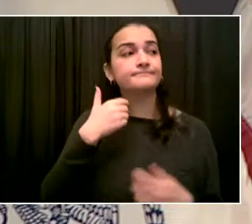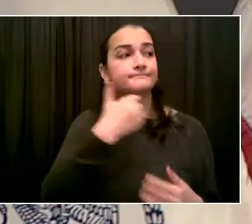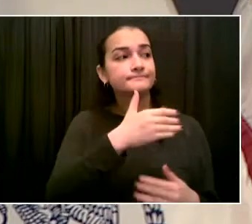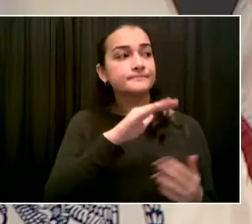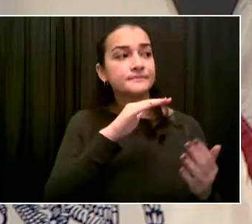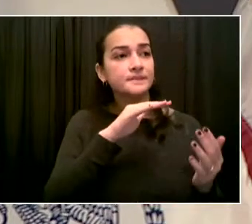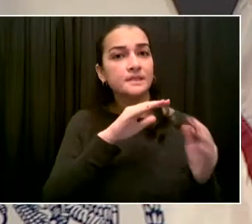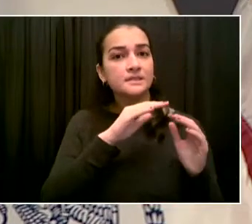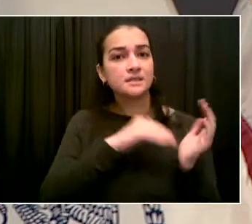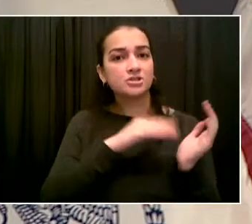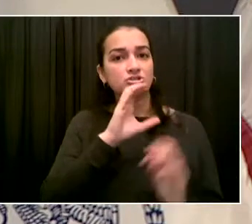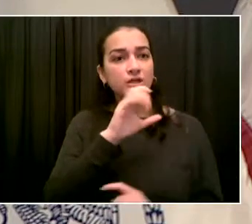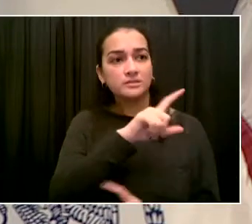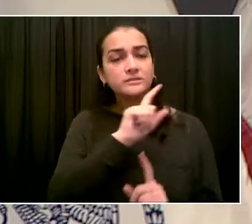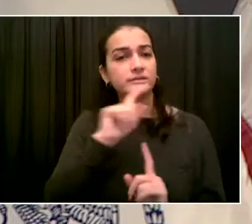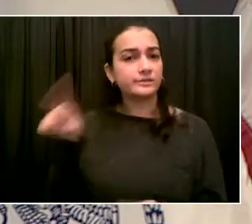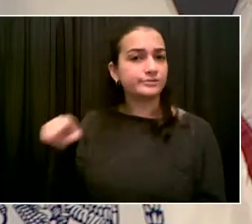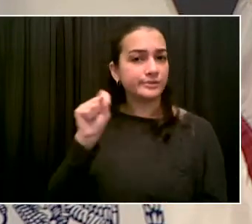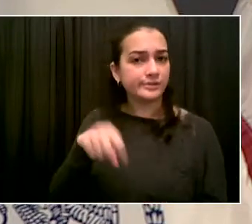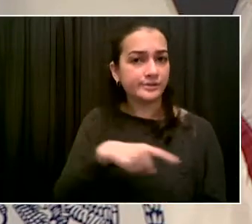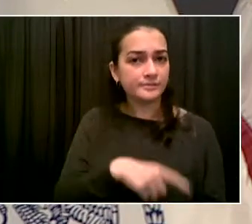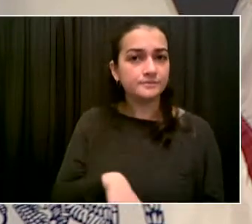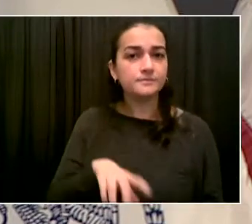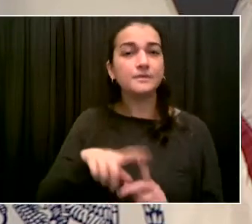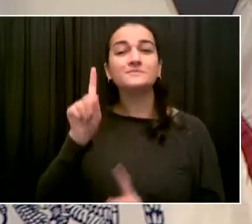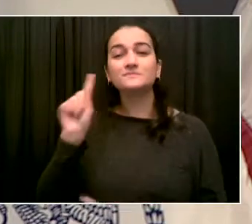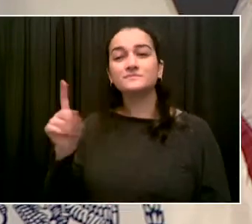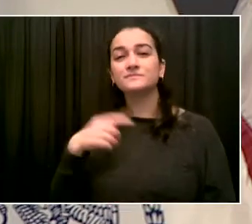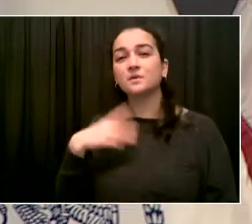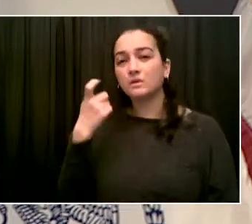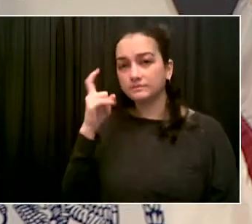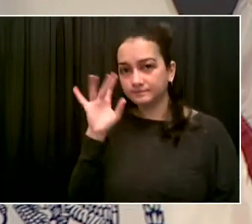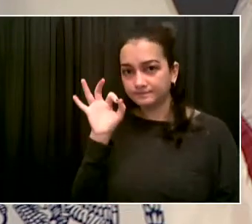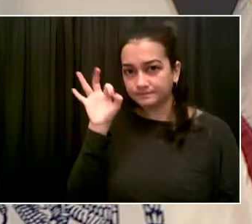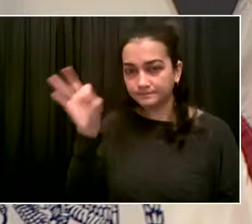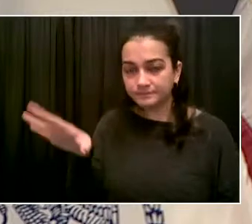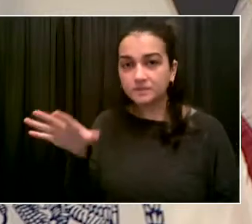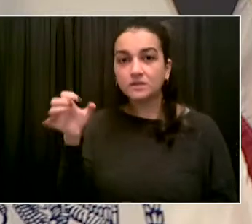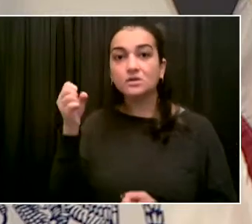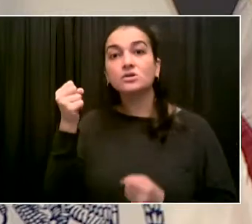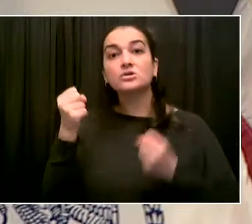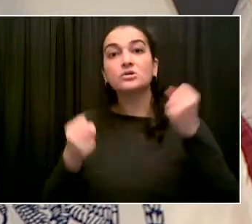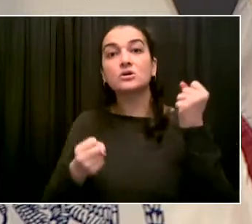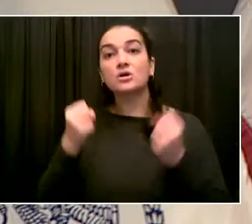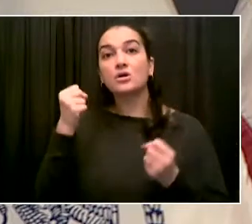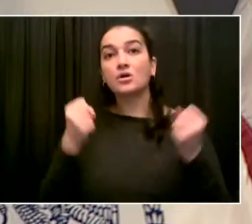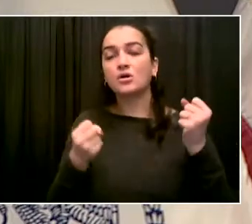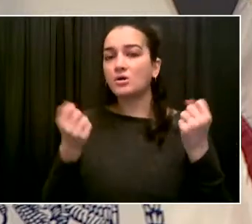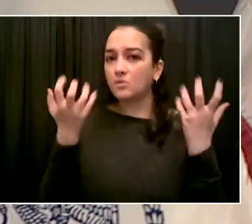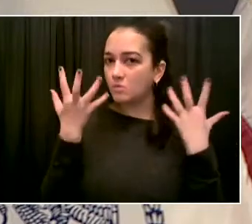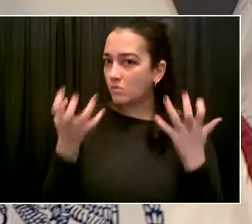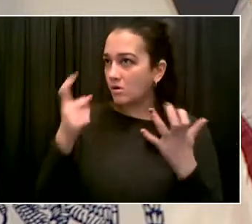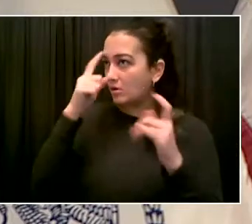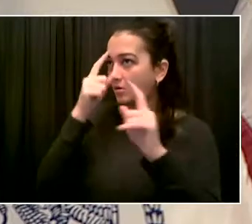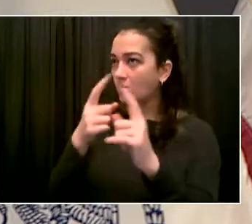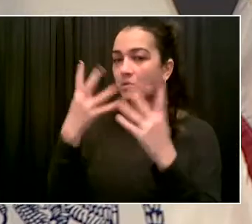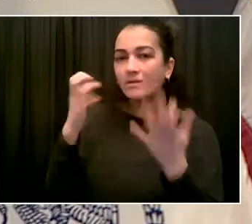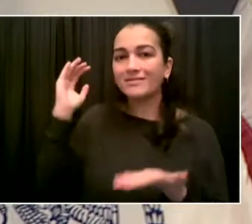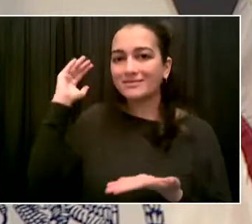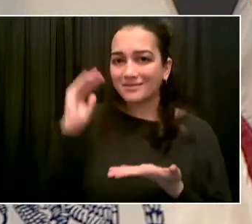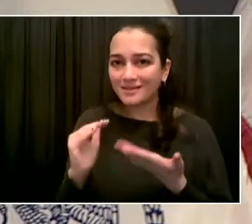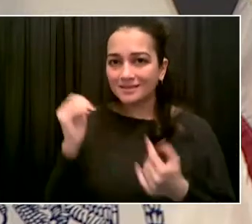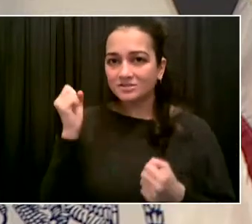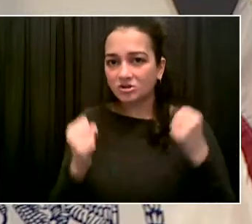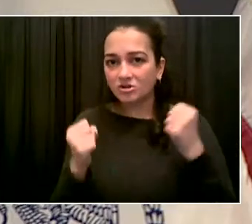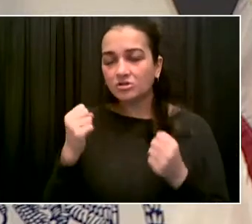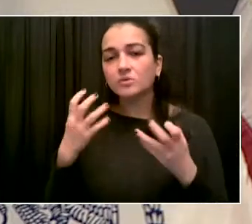we gotta start moving away more and more in everything we do. Start moving away from automobiles and particularly larger automobiles. We